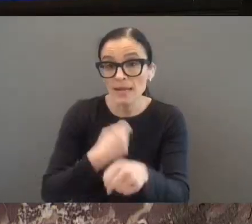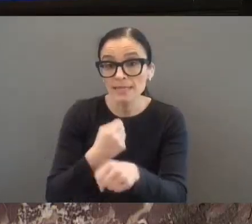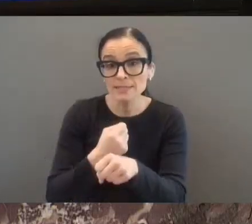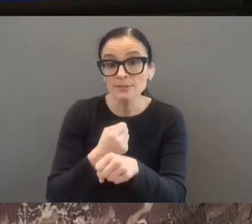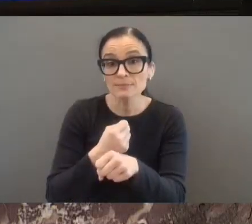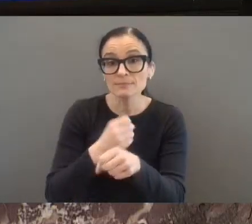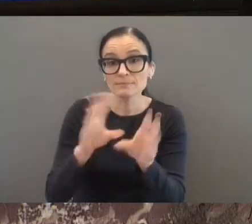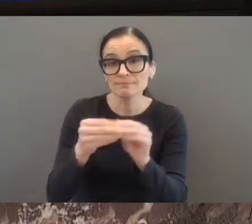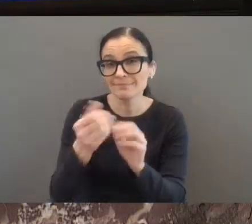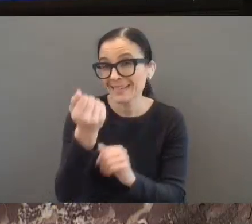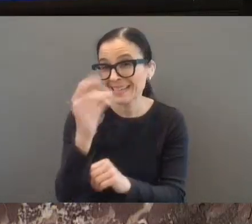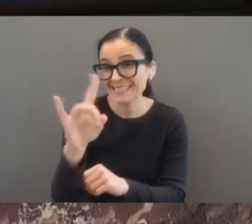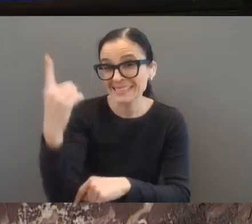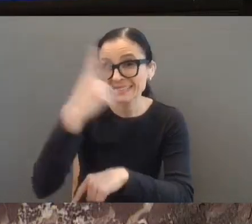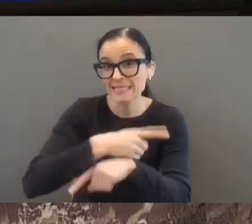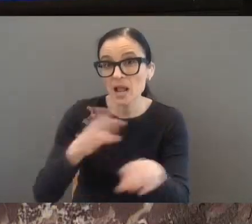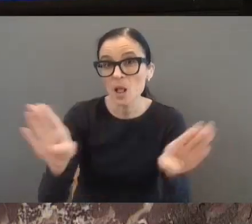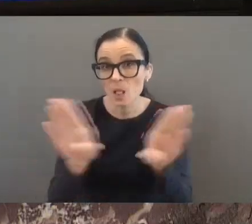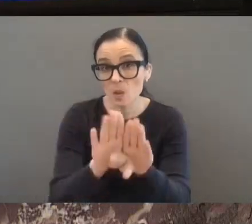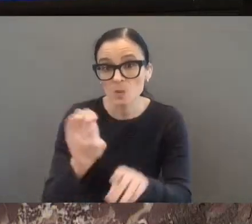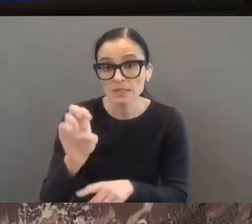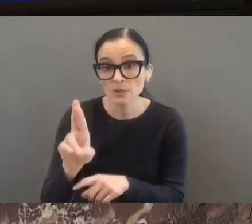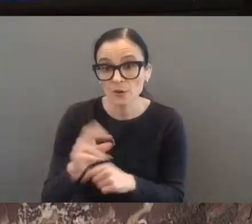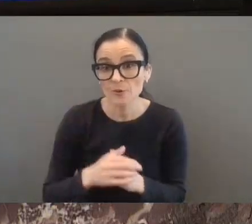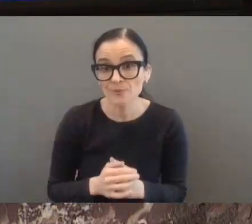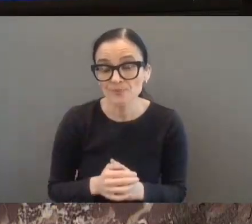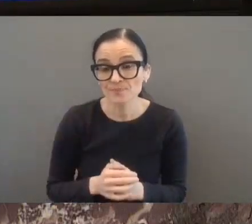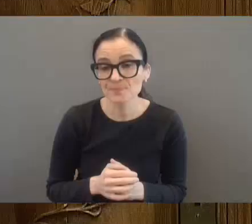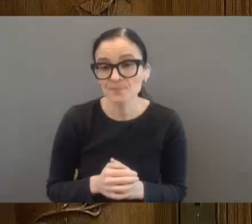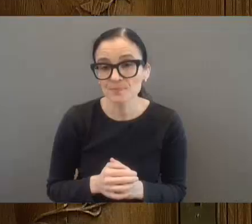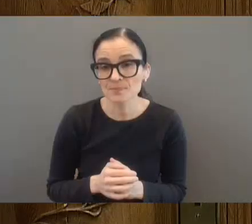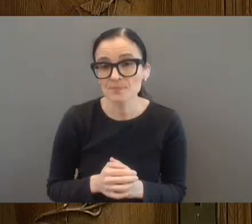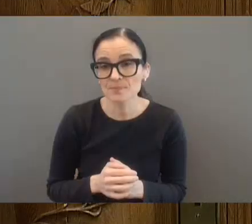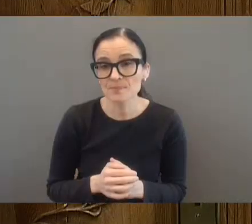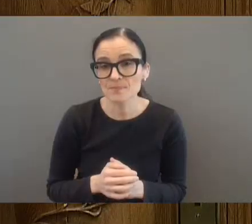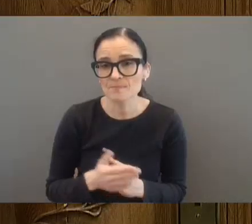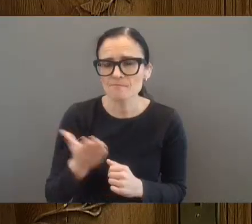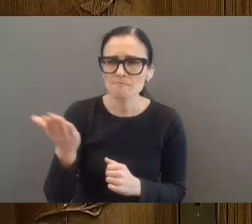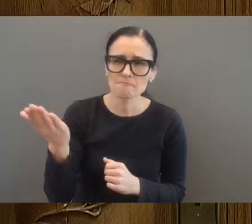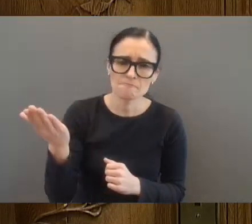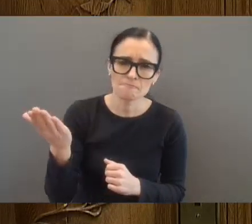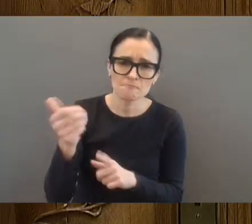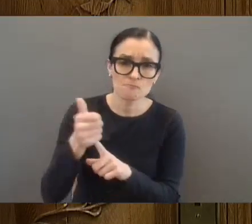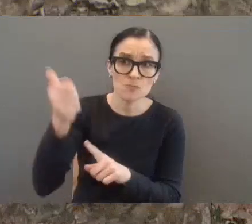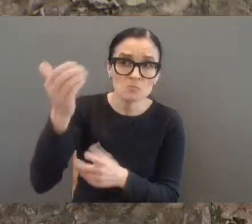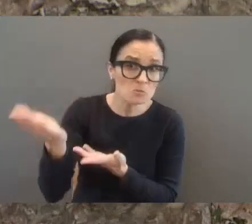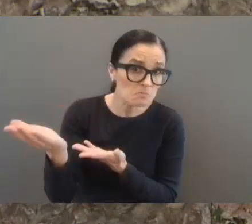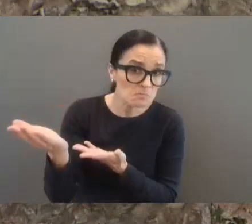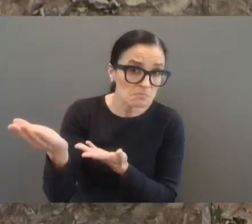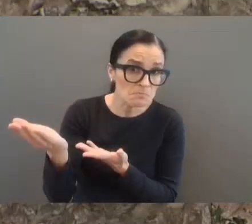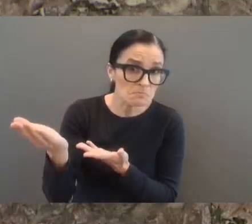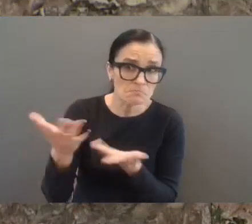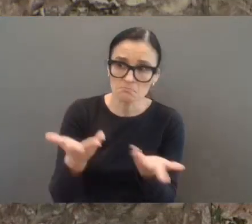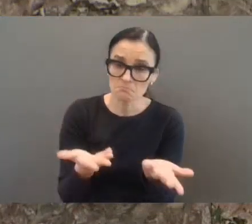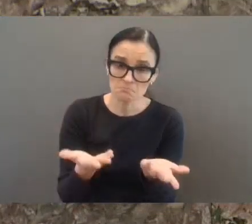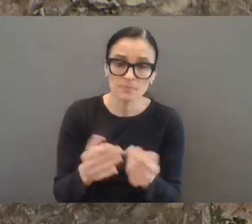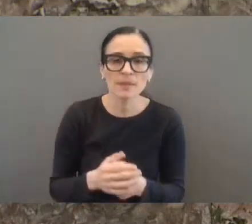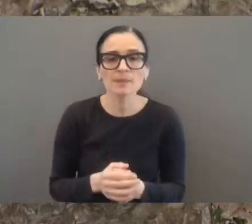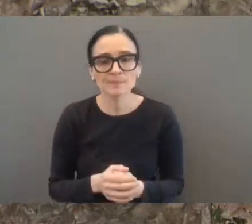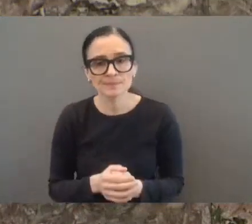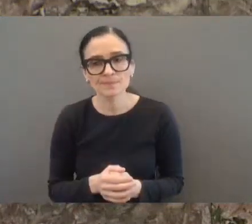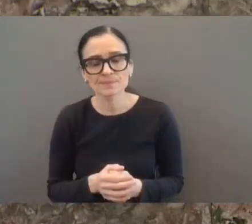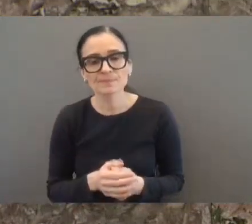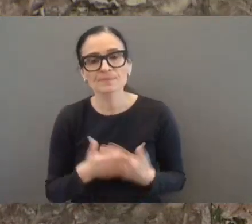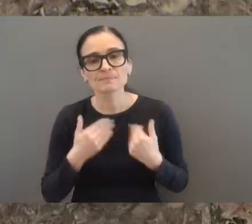room closes in rural British Columbia? Minister of Health. Thank you, Honourable Speaker, and thank you to the member for the